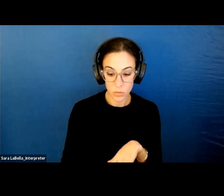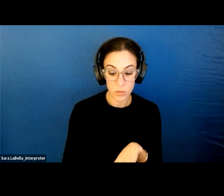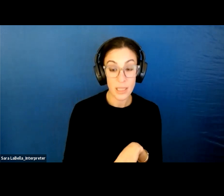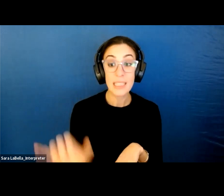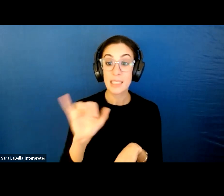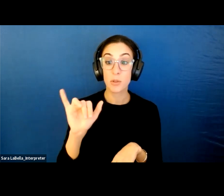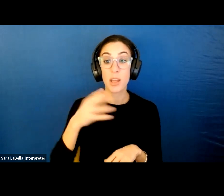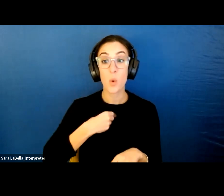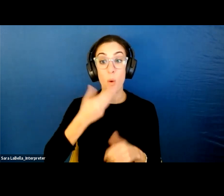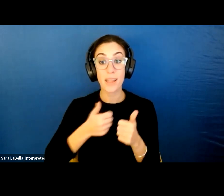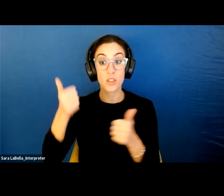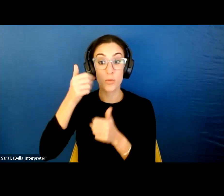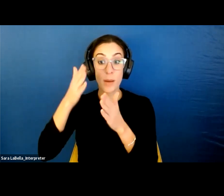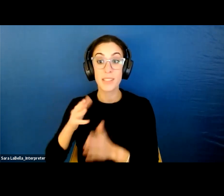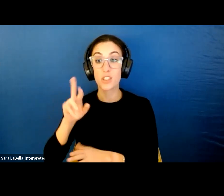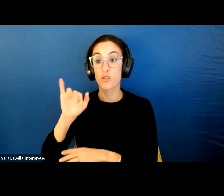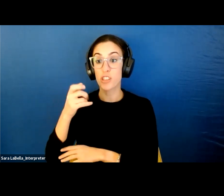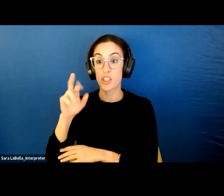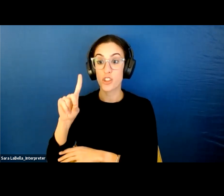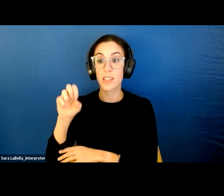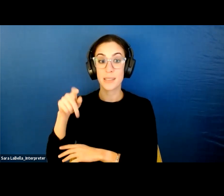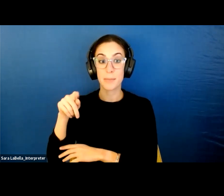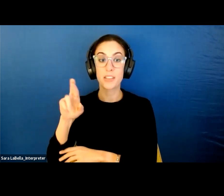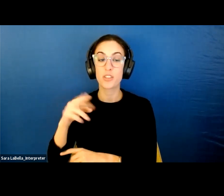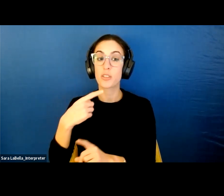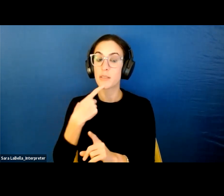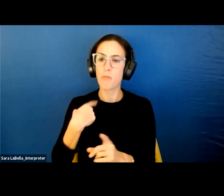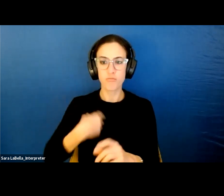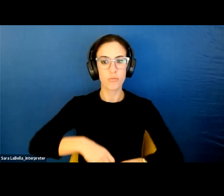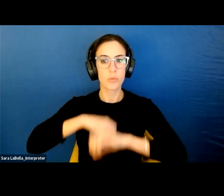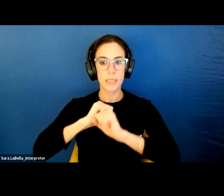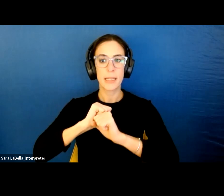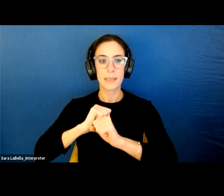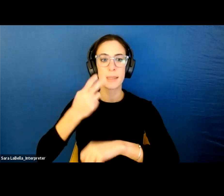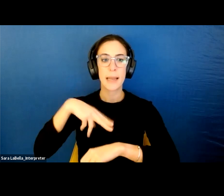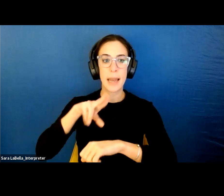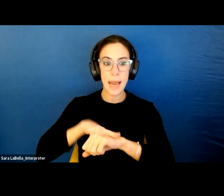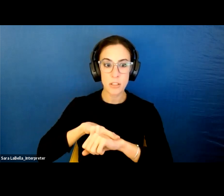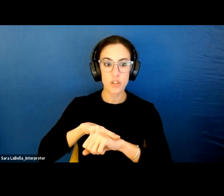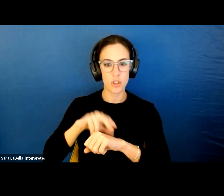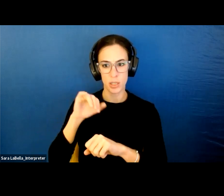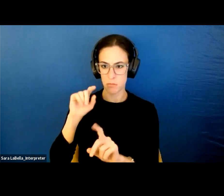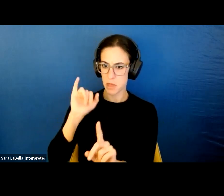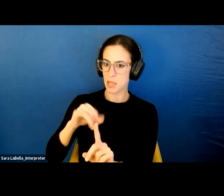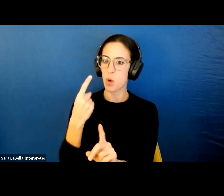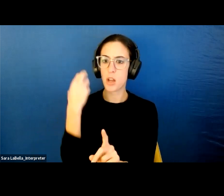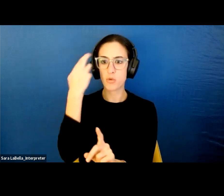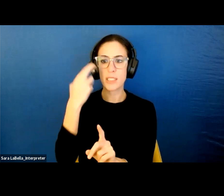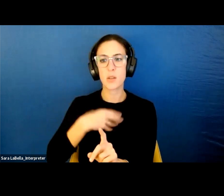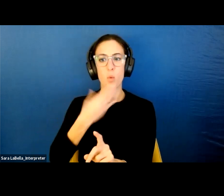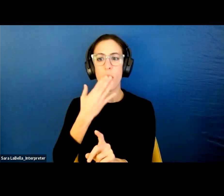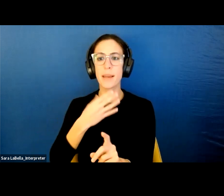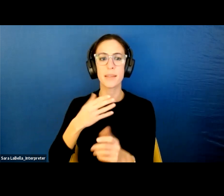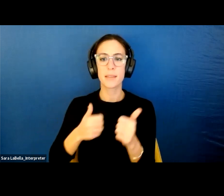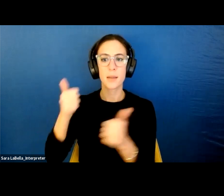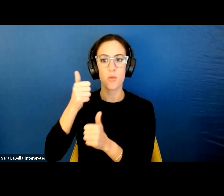white supremacist Richard Spencer cited protection of nature as one of the reasons white supremacists need to grab power in